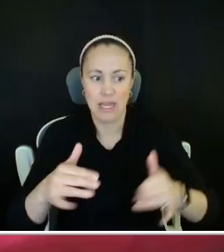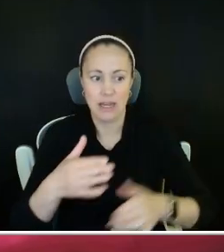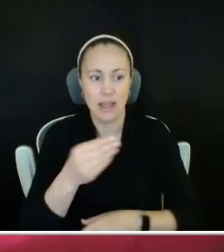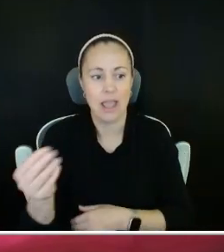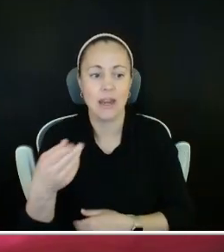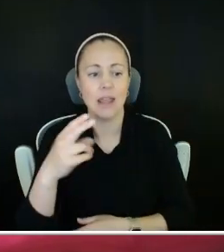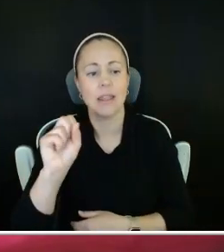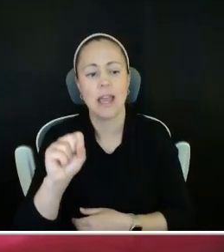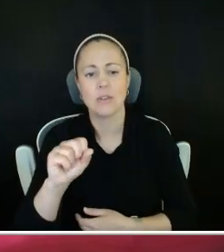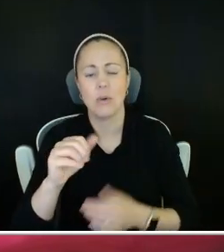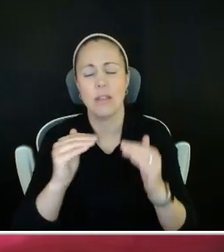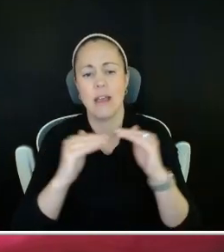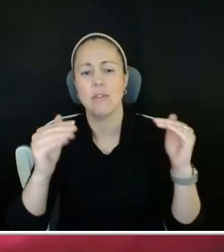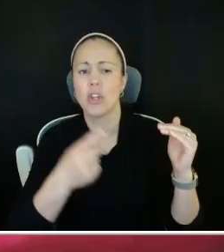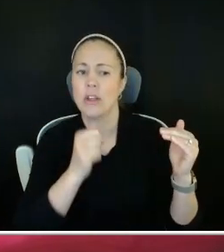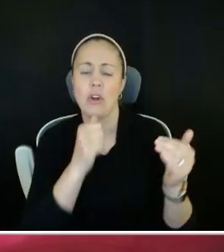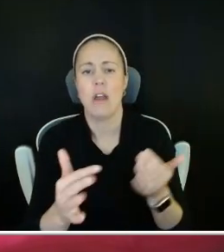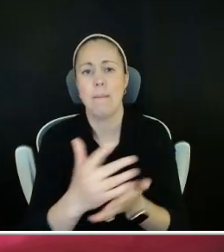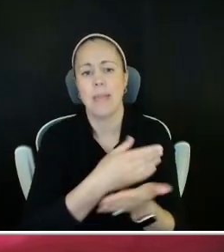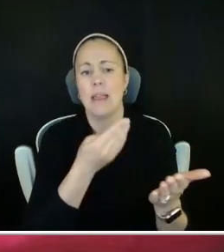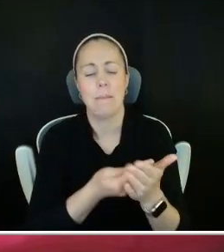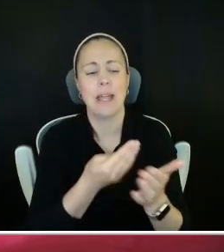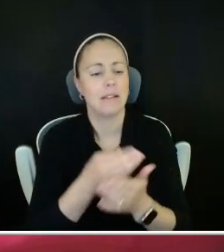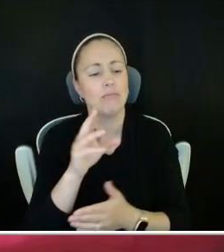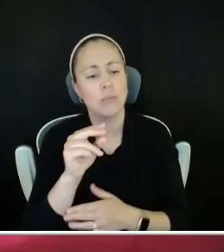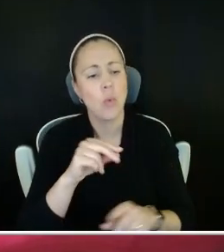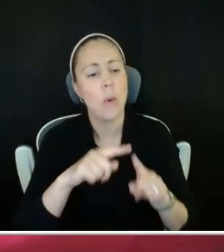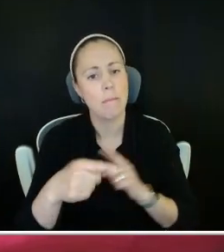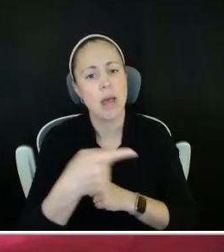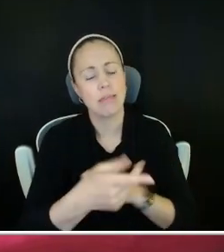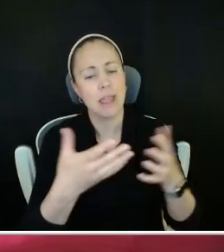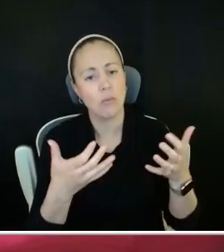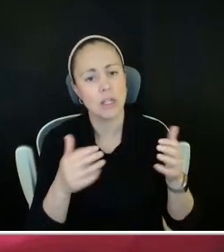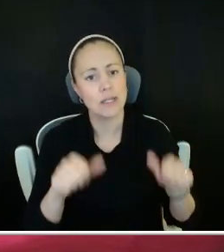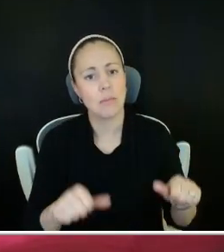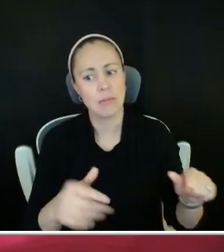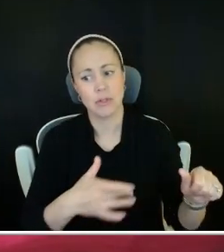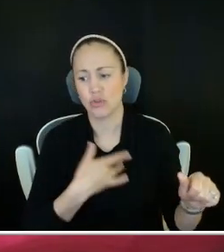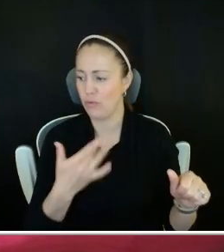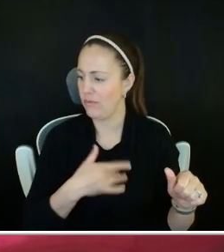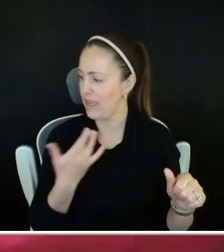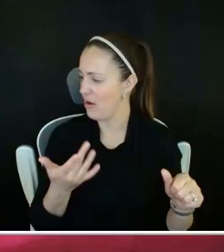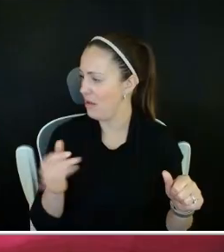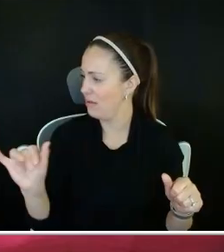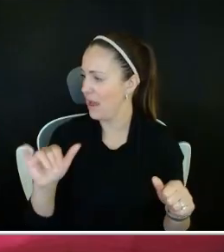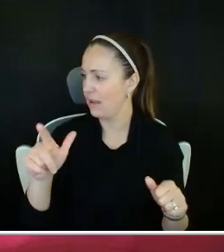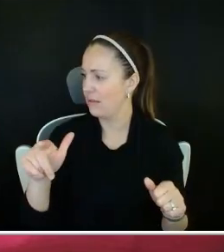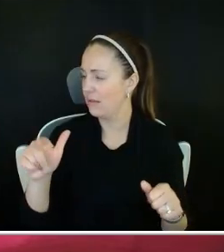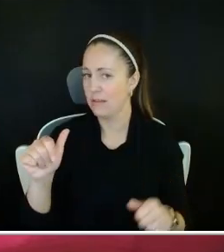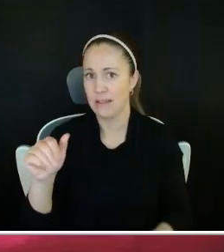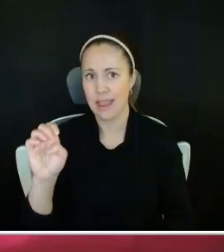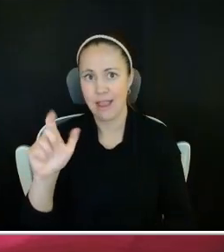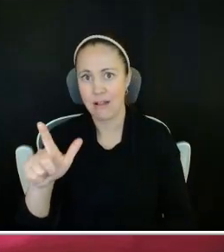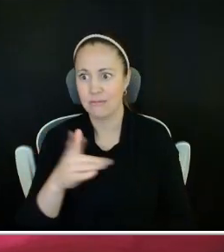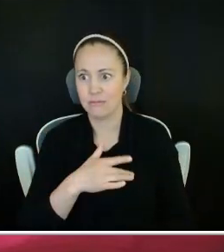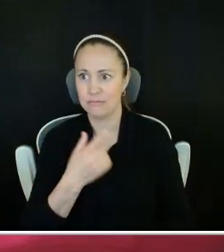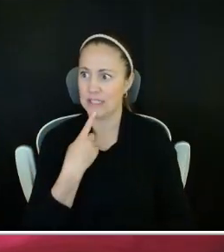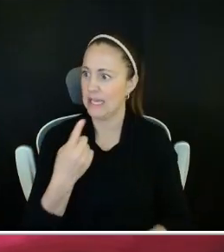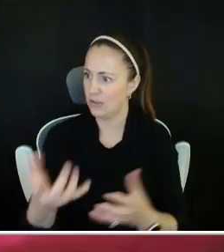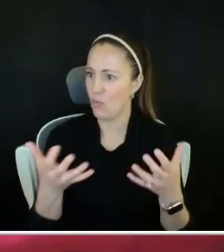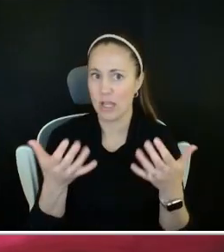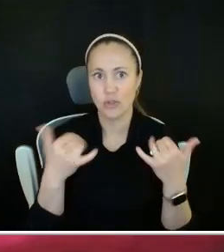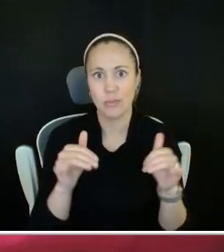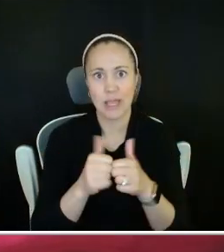level, yeah, they're not making money in it, but they want to be on the field, just like Lael said, and play with their friends and do things like